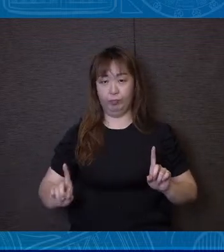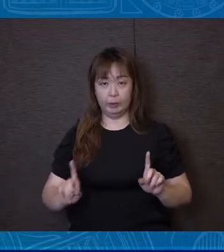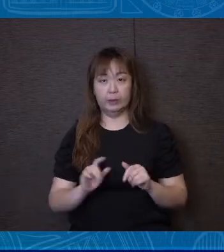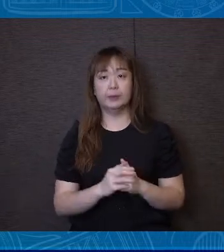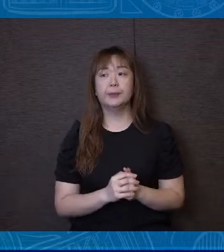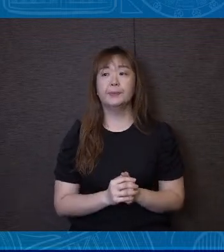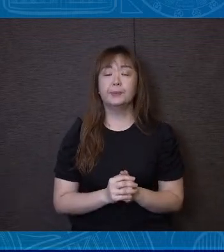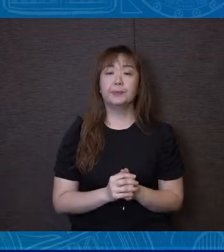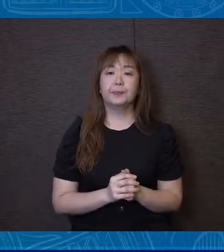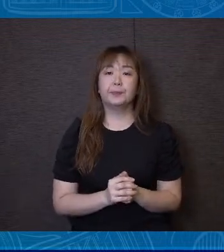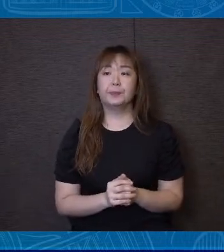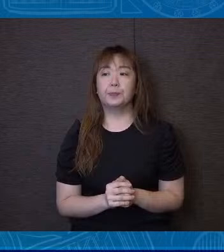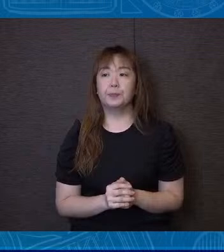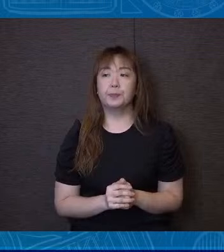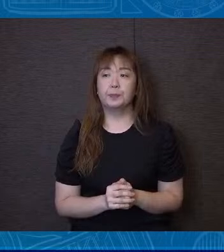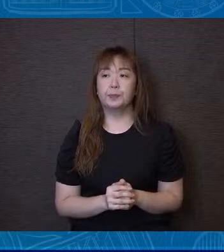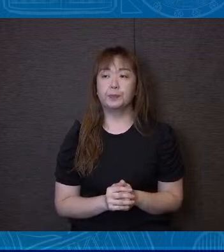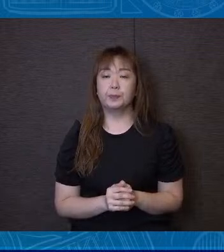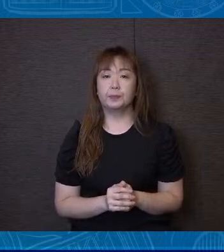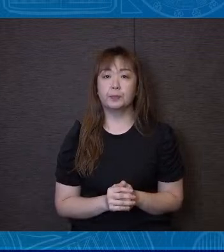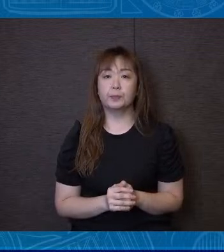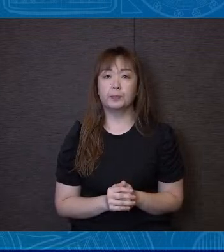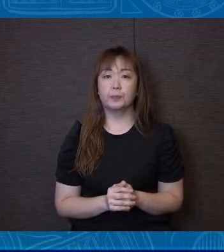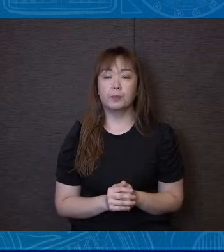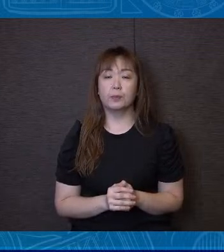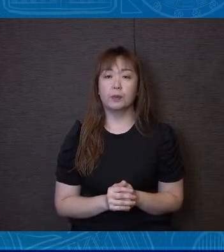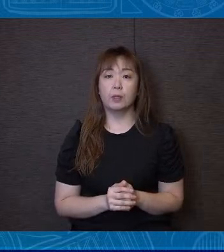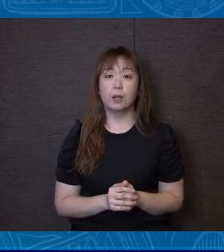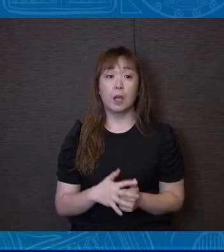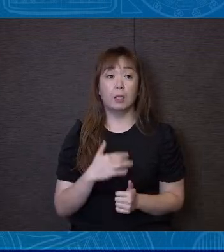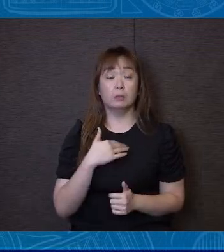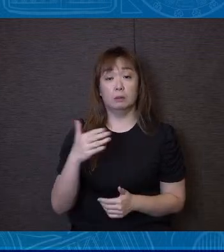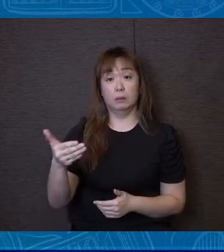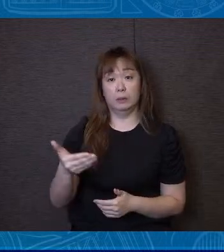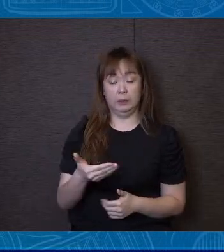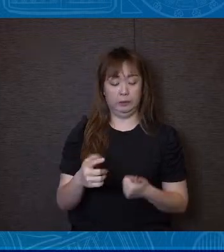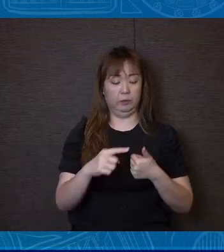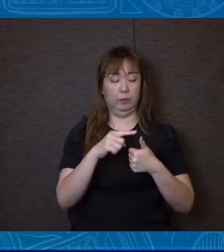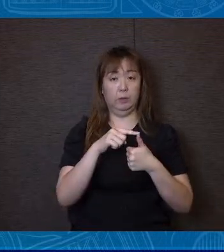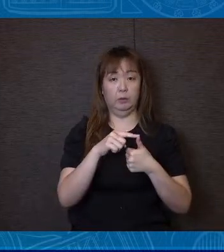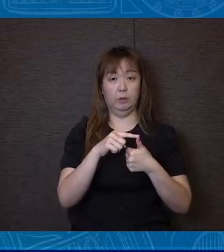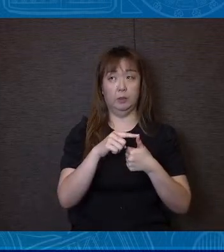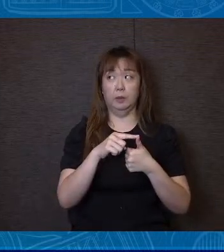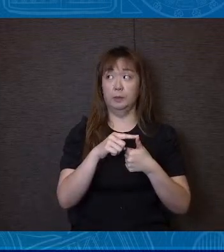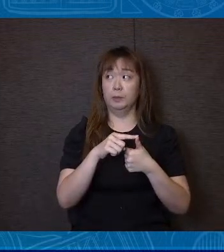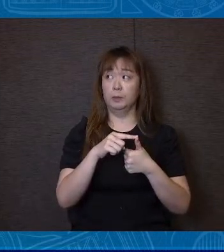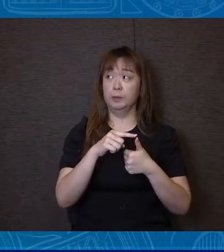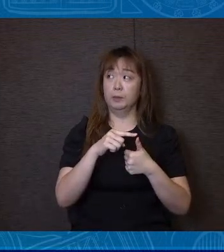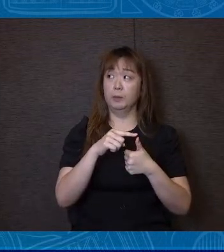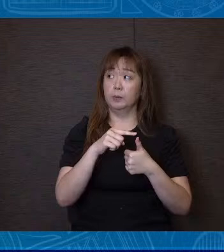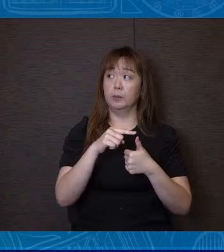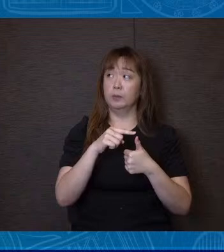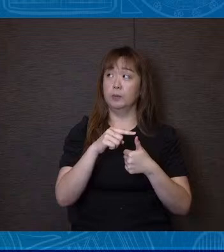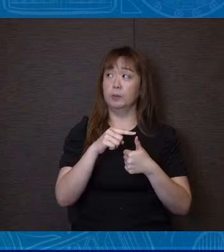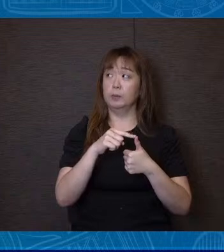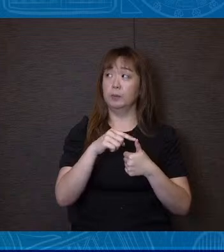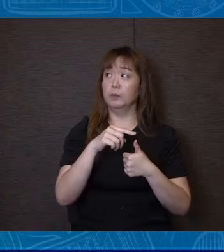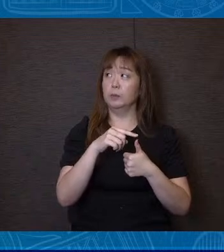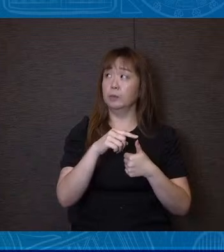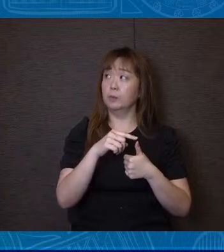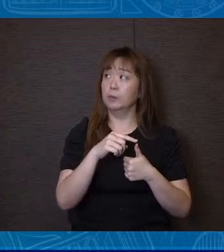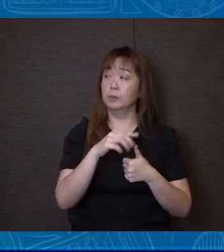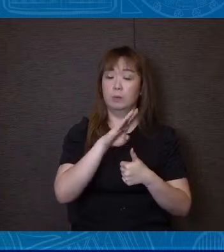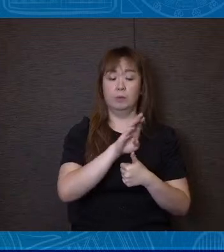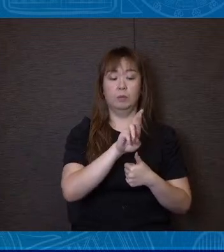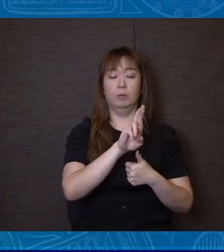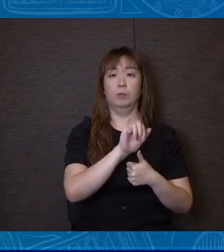on the podium. I would like to invite, first of all, Bryce Hartley, who is Senior Strategic